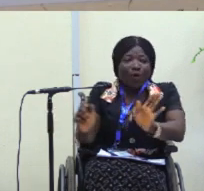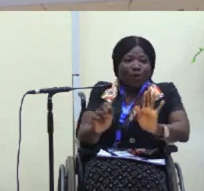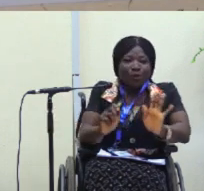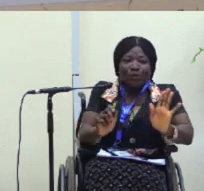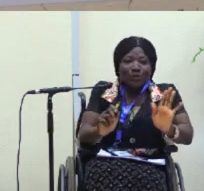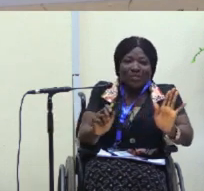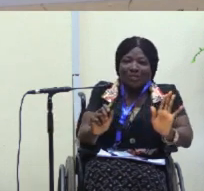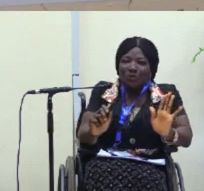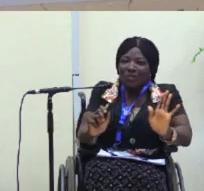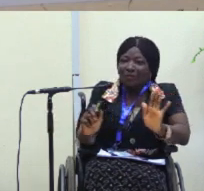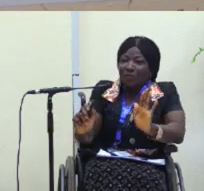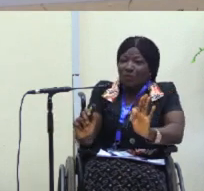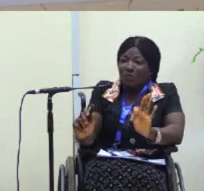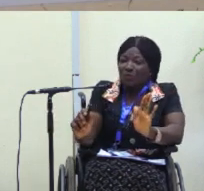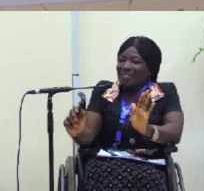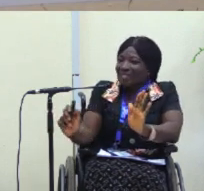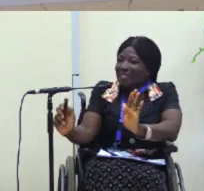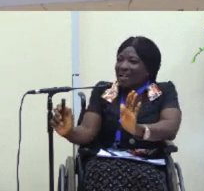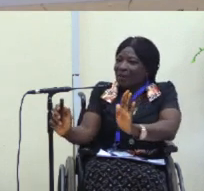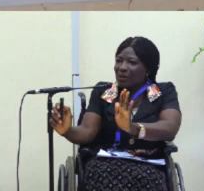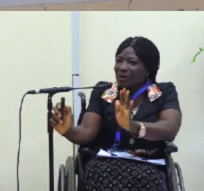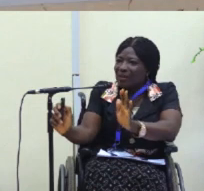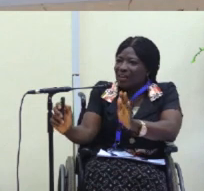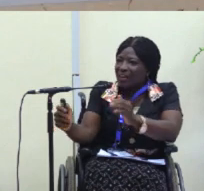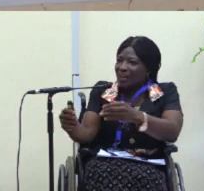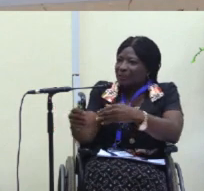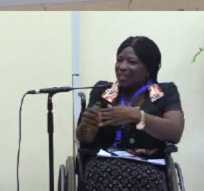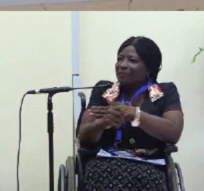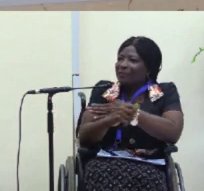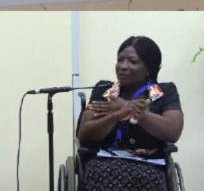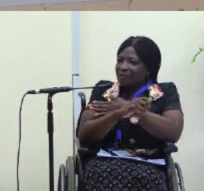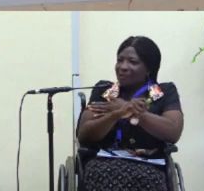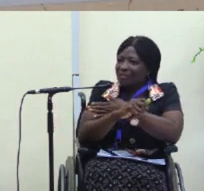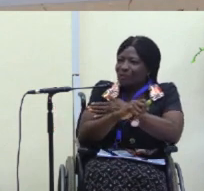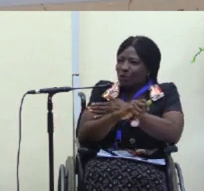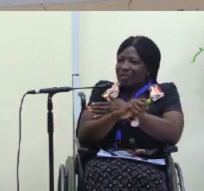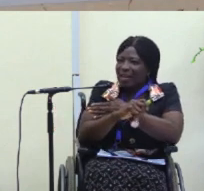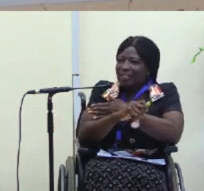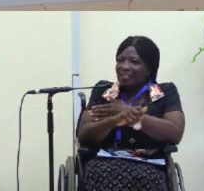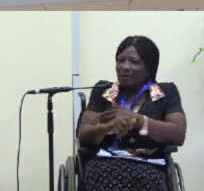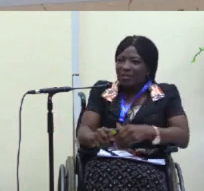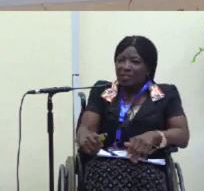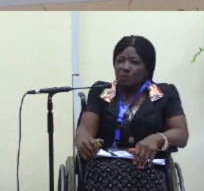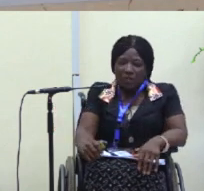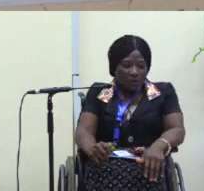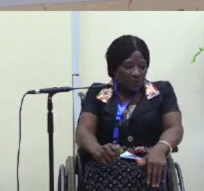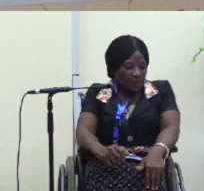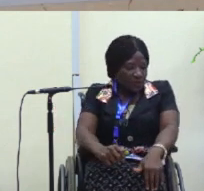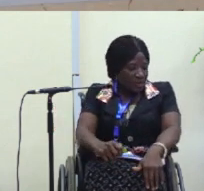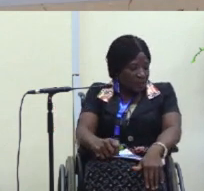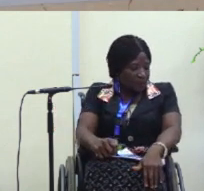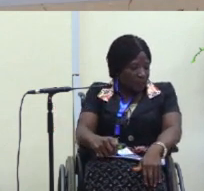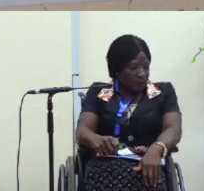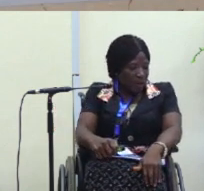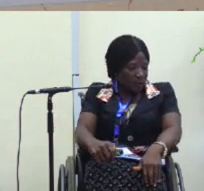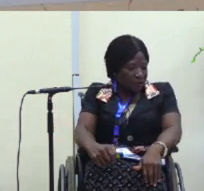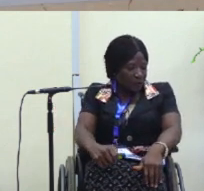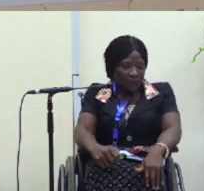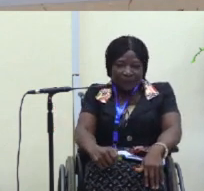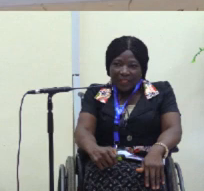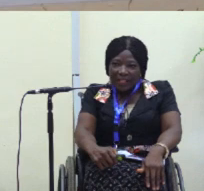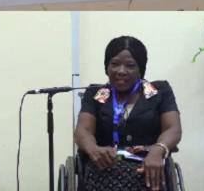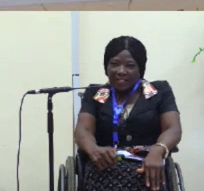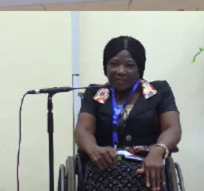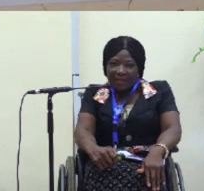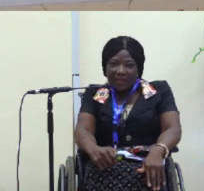name, or don't do this to me. If you do it to me, this is how I feel. So that is really, really, really